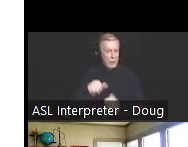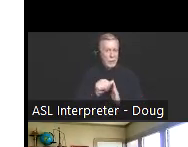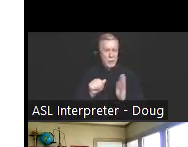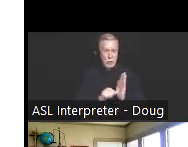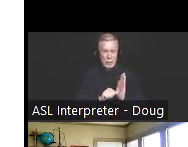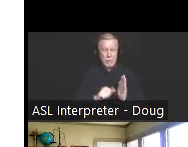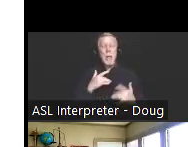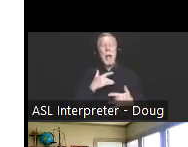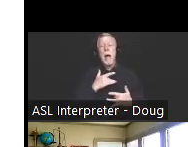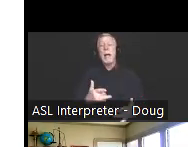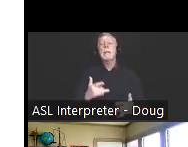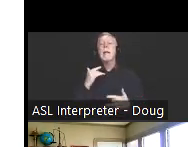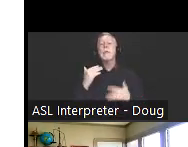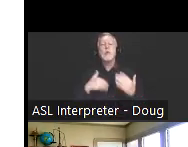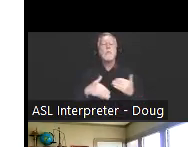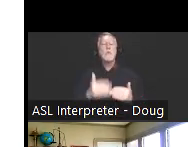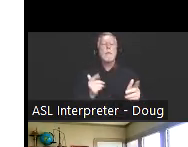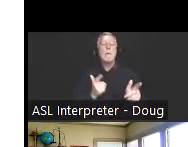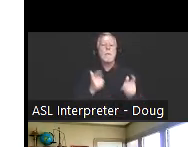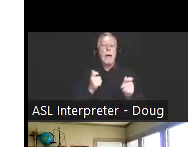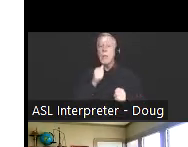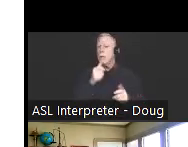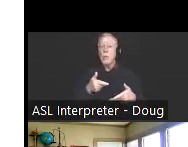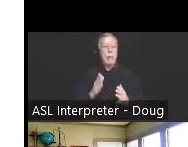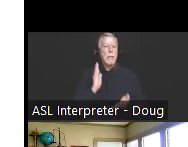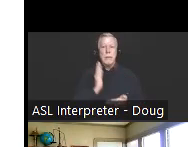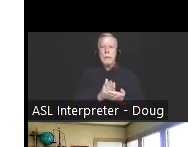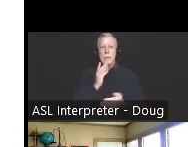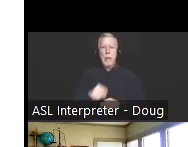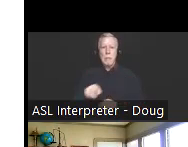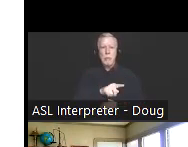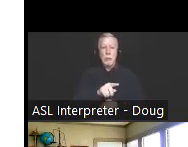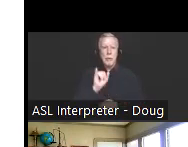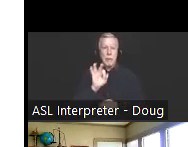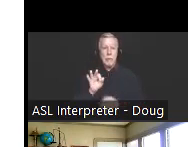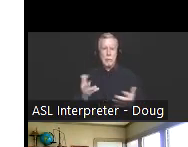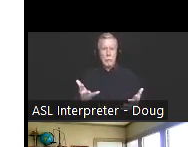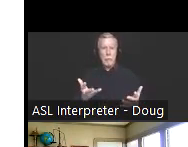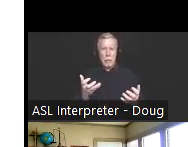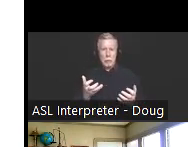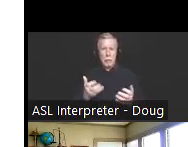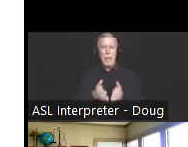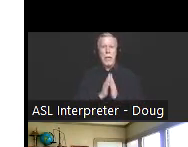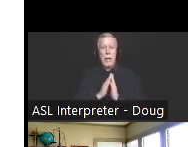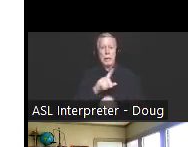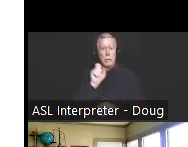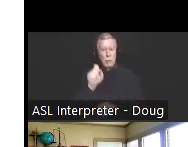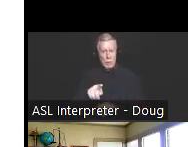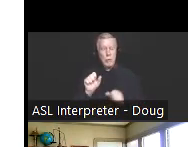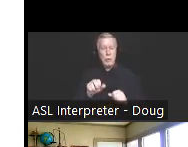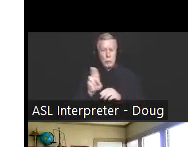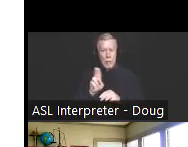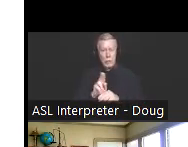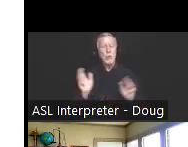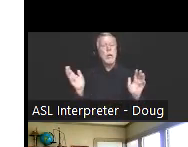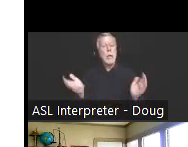to move fast. Don't let that stop you. If you want to ask a question, you can use the chat or